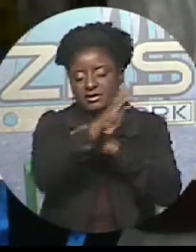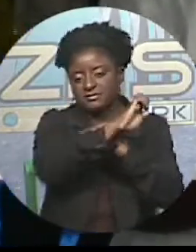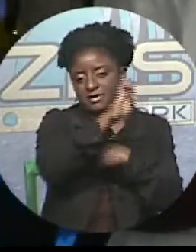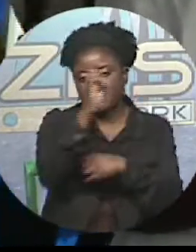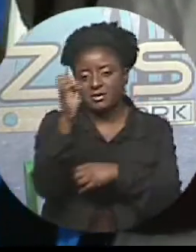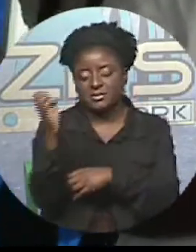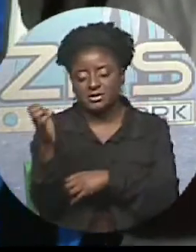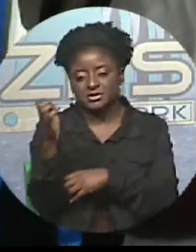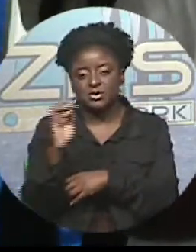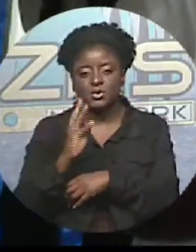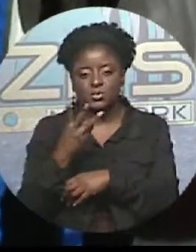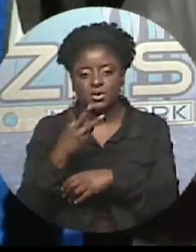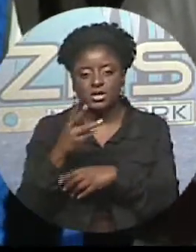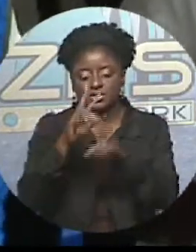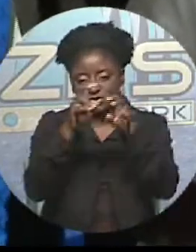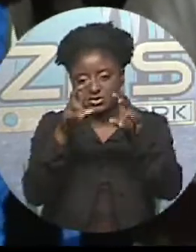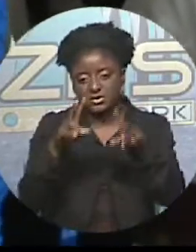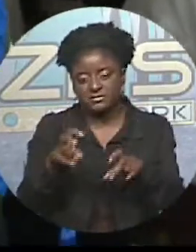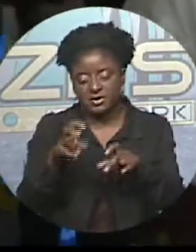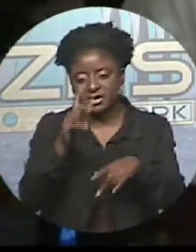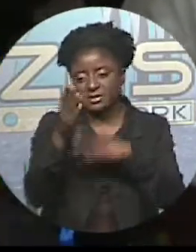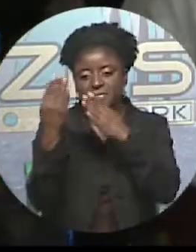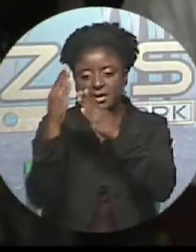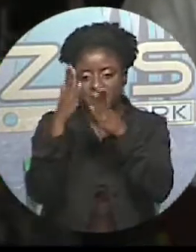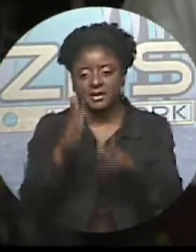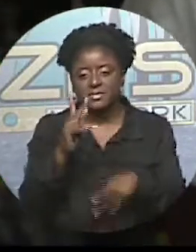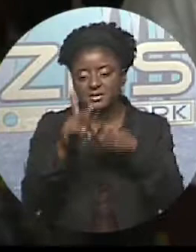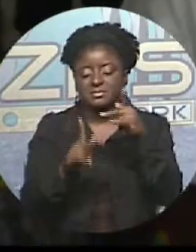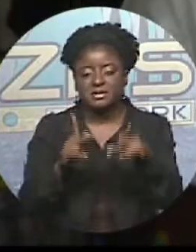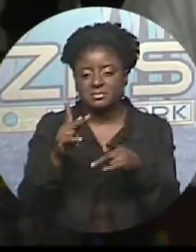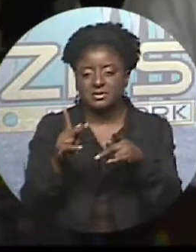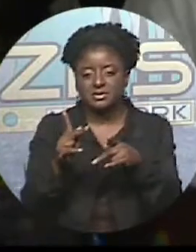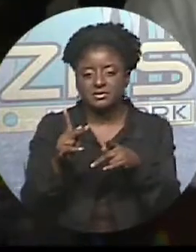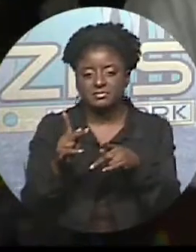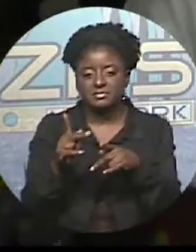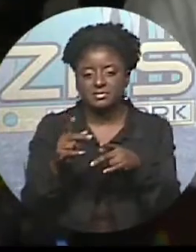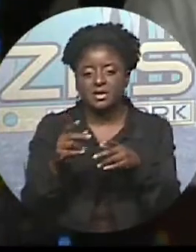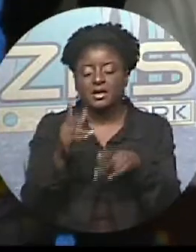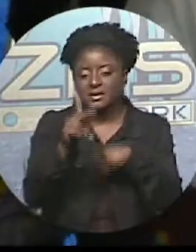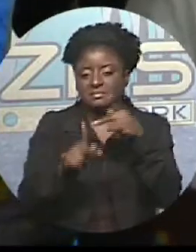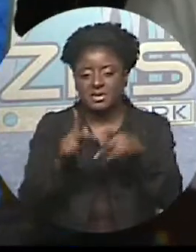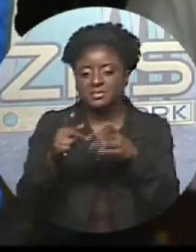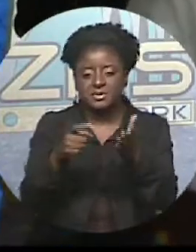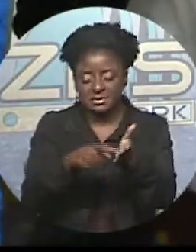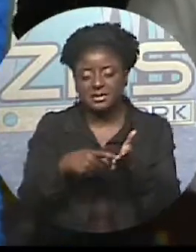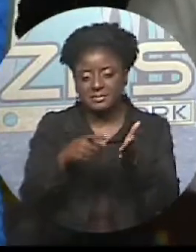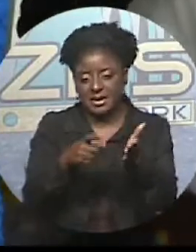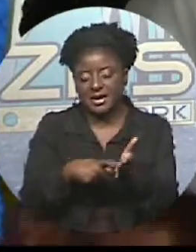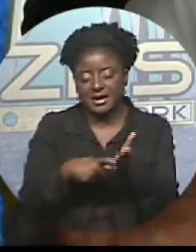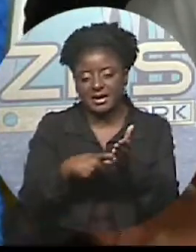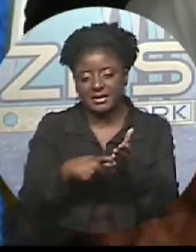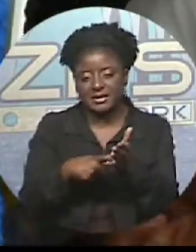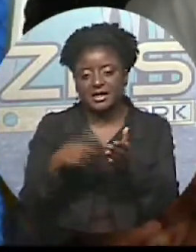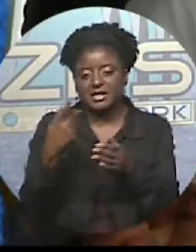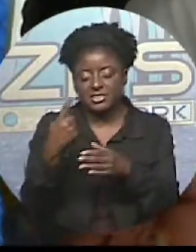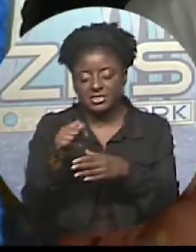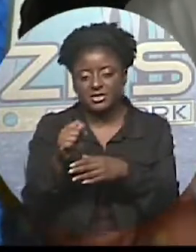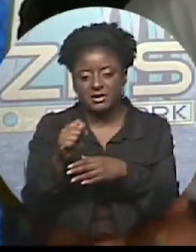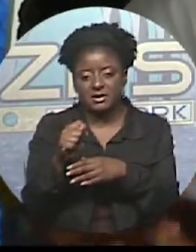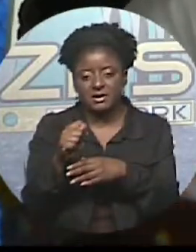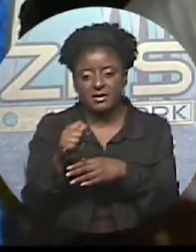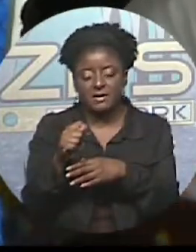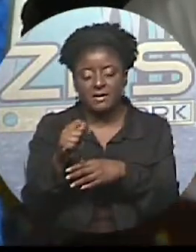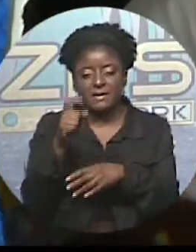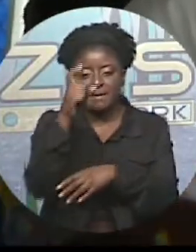went around and asked the Bahamian public about, also the fishermen, their customers' demand for the parrotfish, just to obtain information. We also came up with regulations and